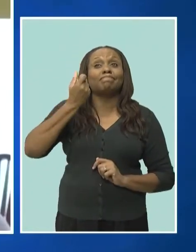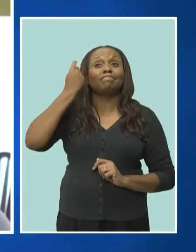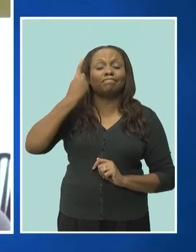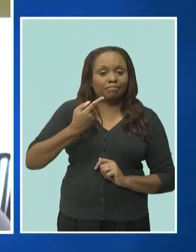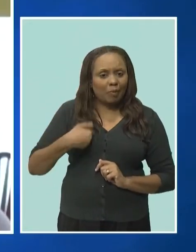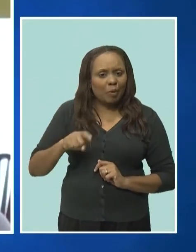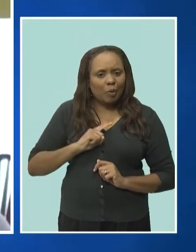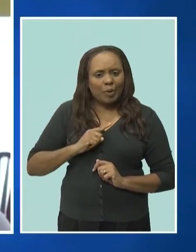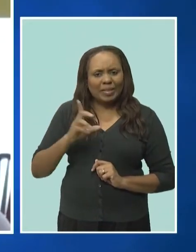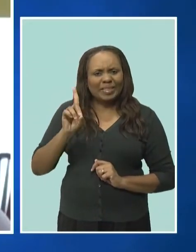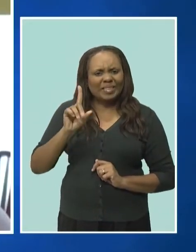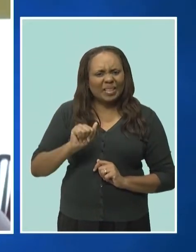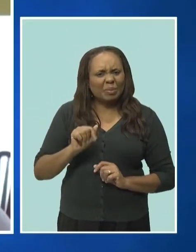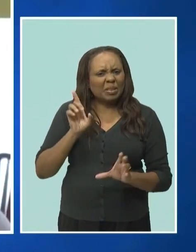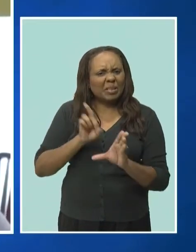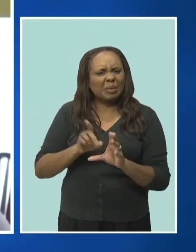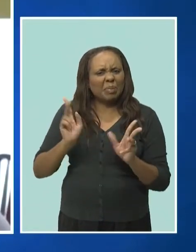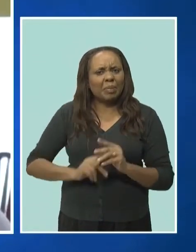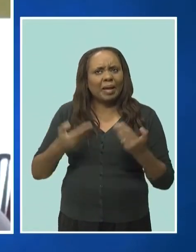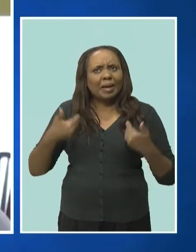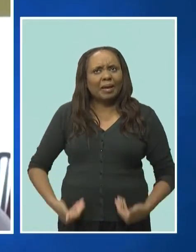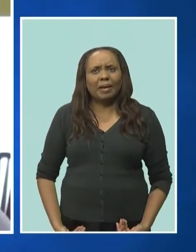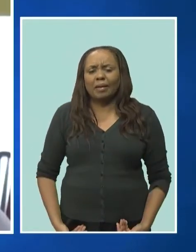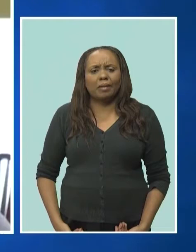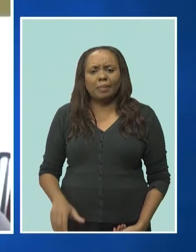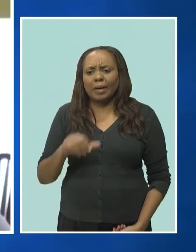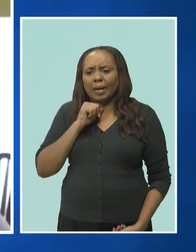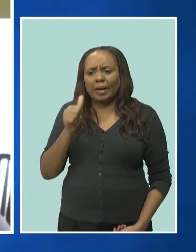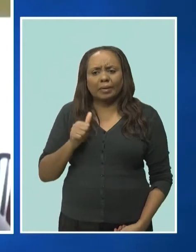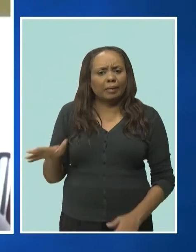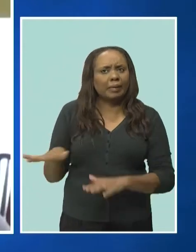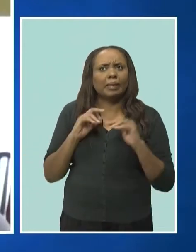here and we ain't going nowhere. And